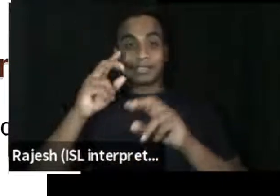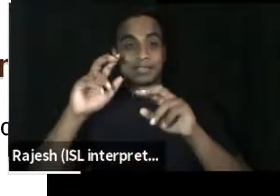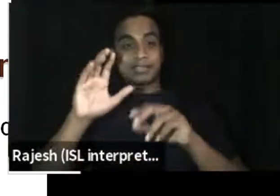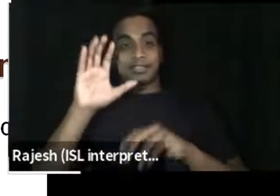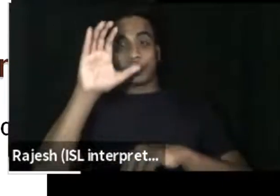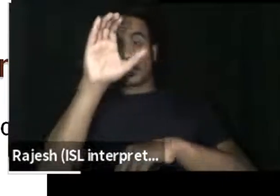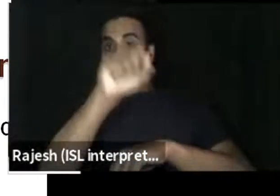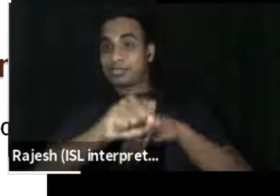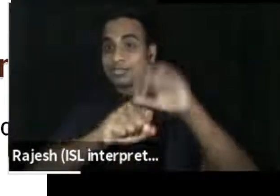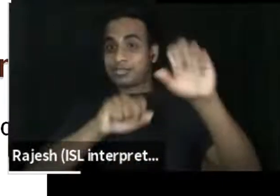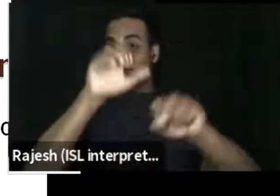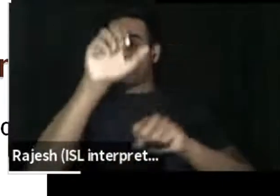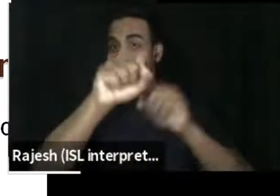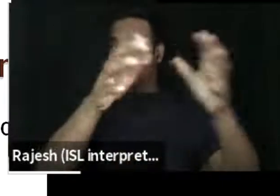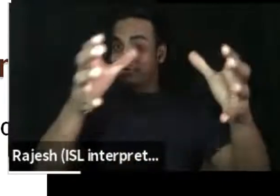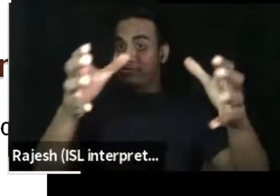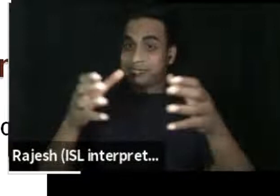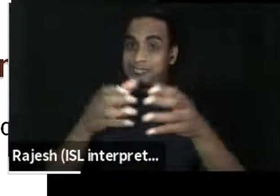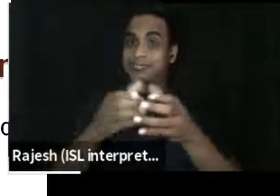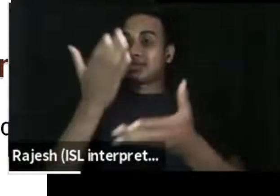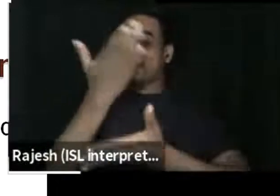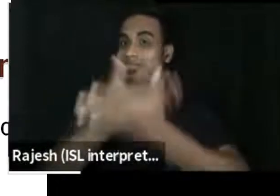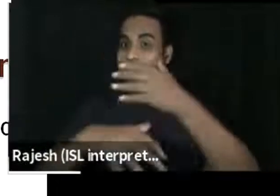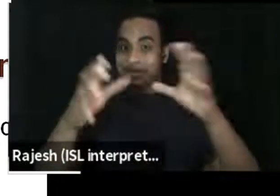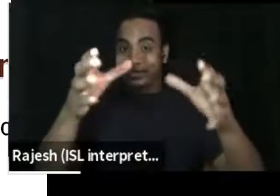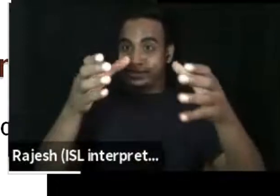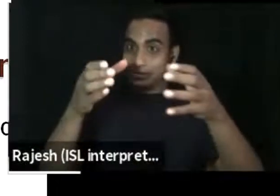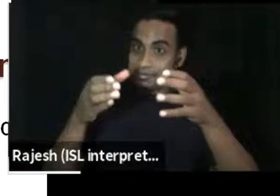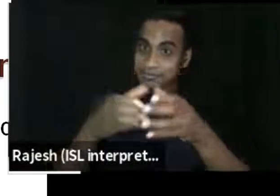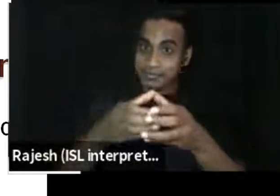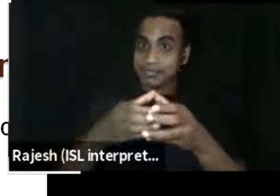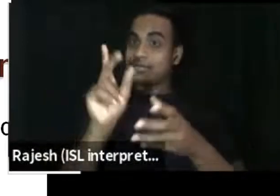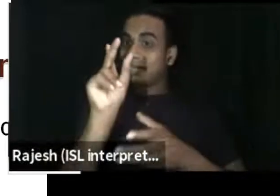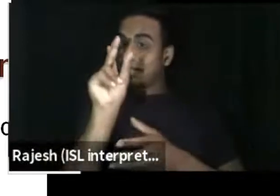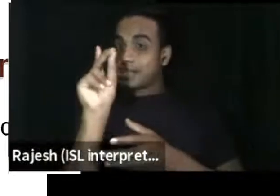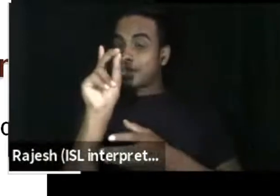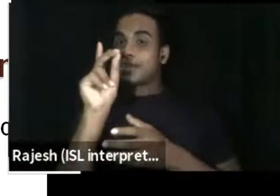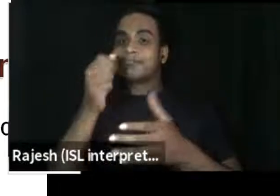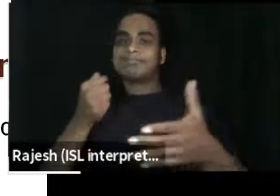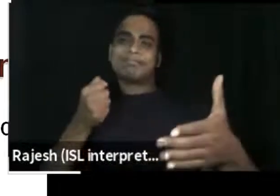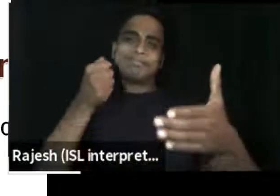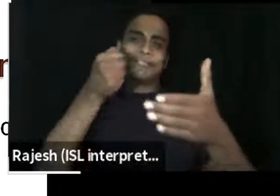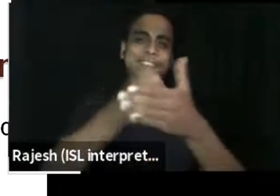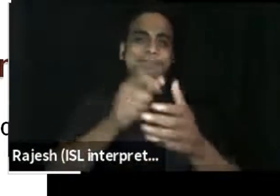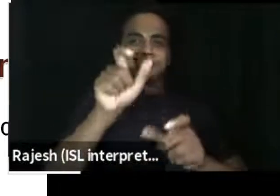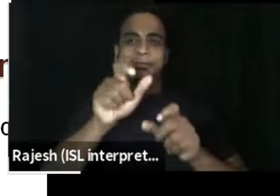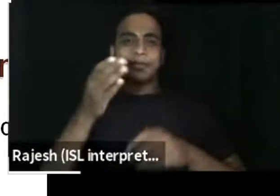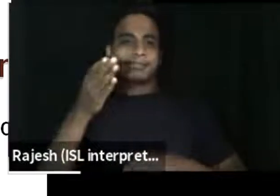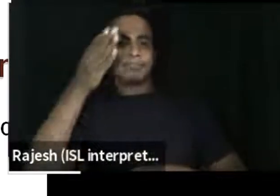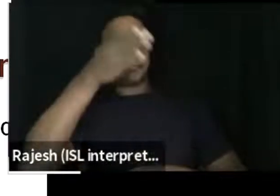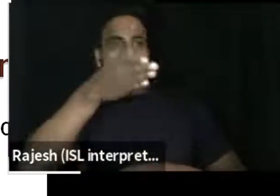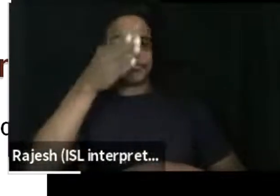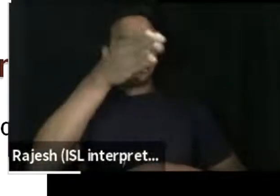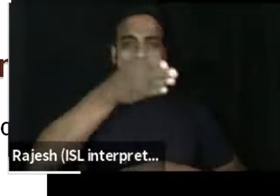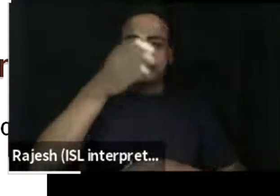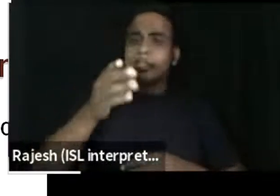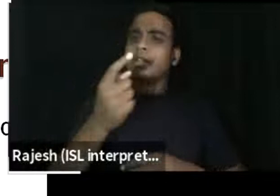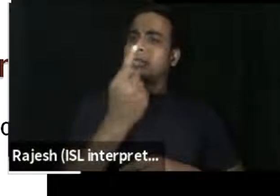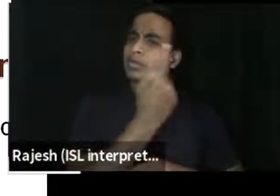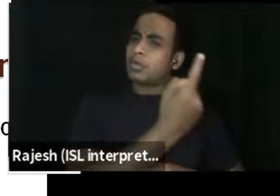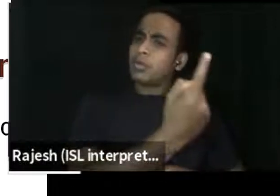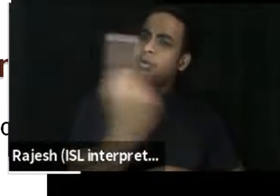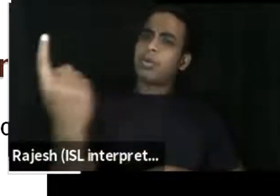and reaching to maximum numbers of, reaching everyone, not the maximum numbers. Let me say reaching every